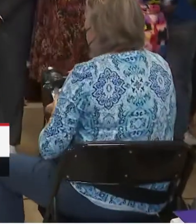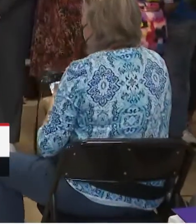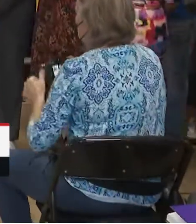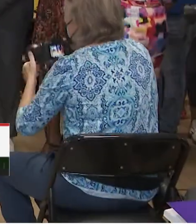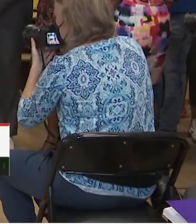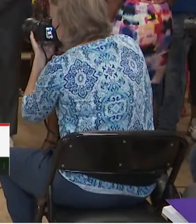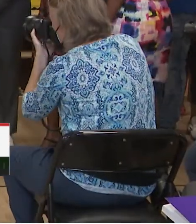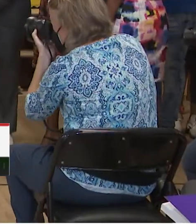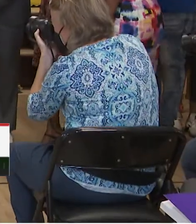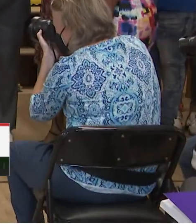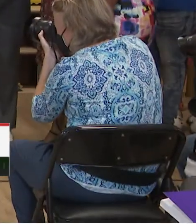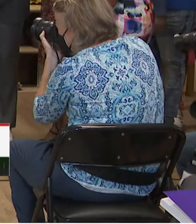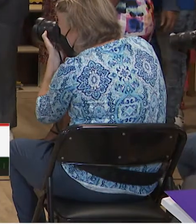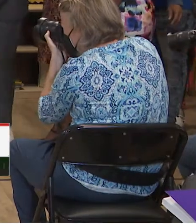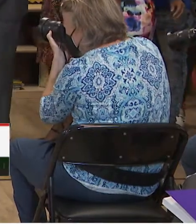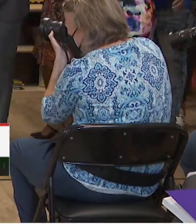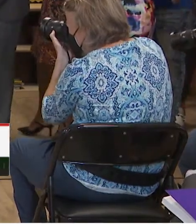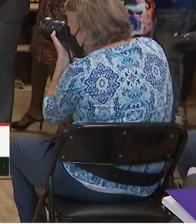Sit down.